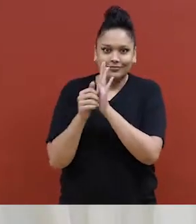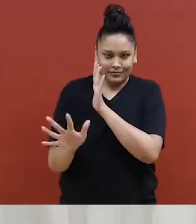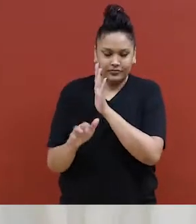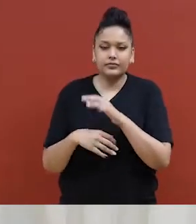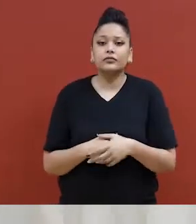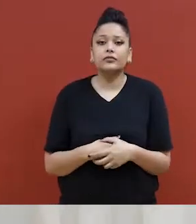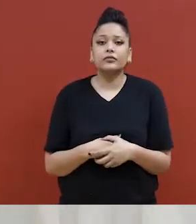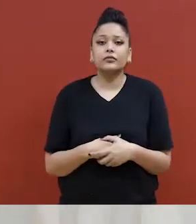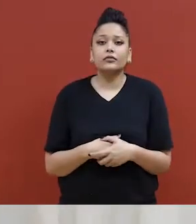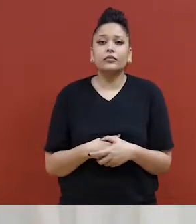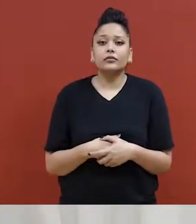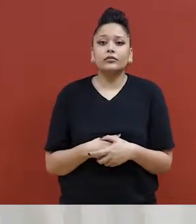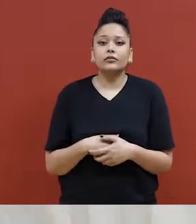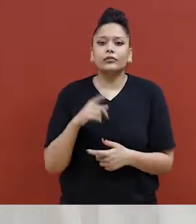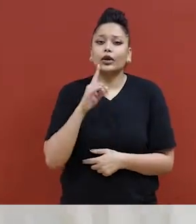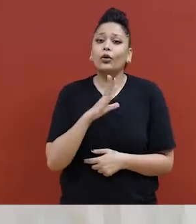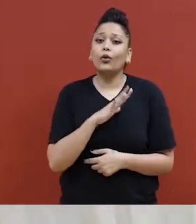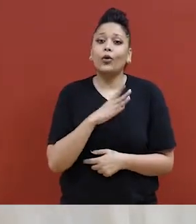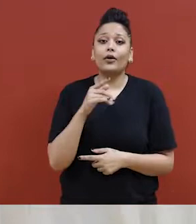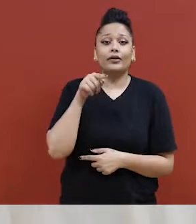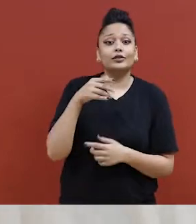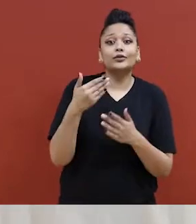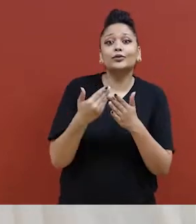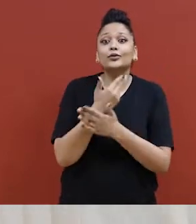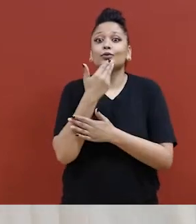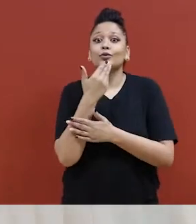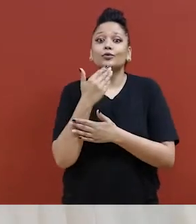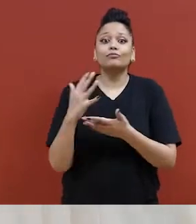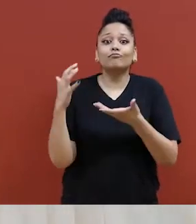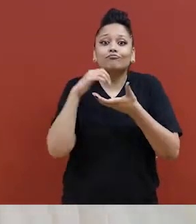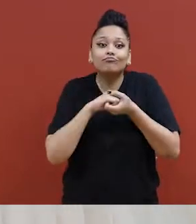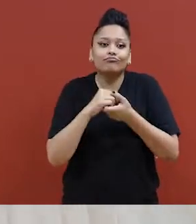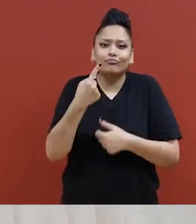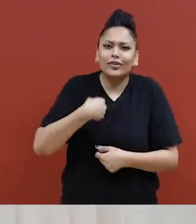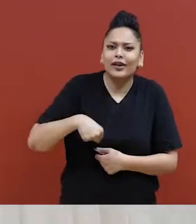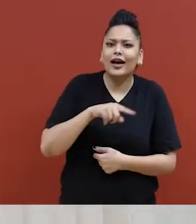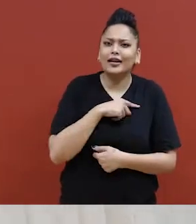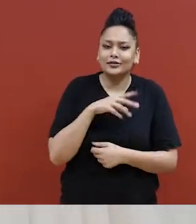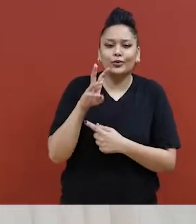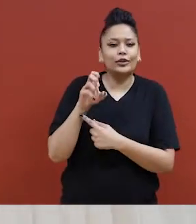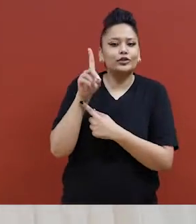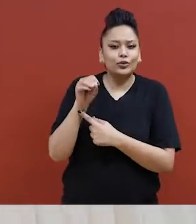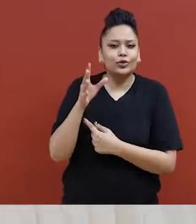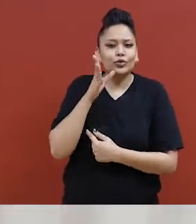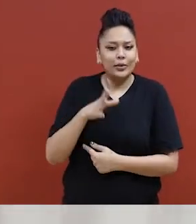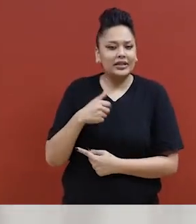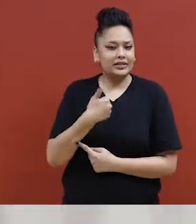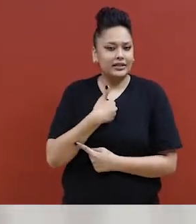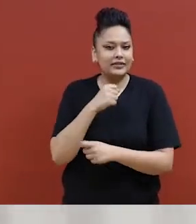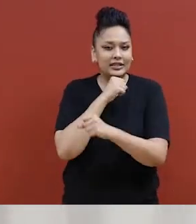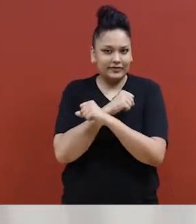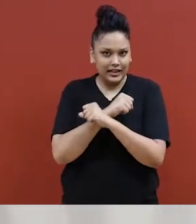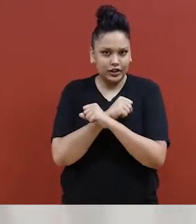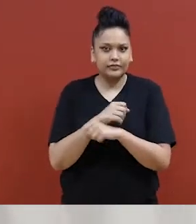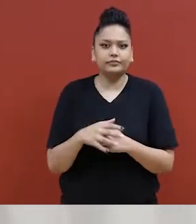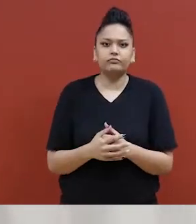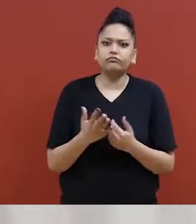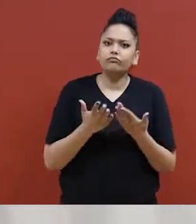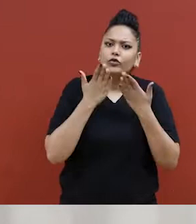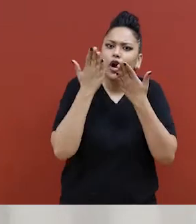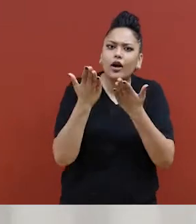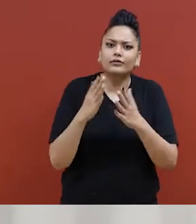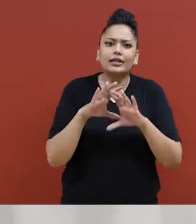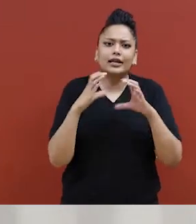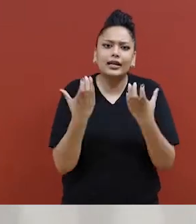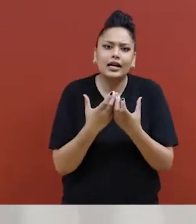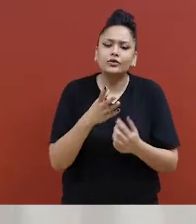stereotypes, cutting edge work by partnering up with us in Wen-Do Women's Self-Defense to offer classes to